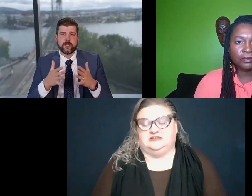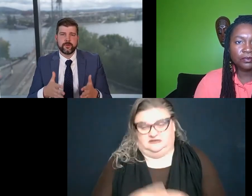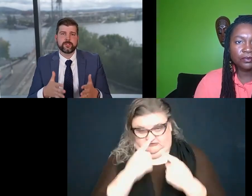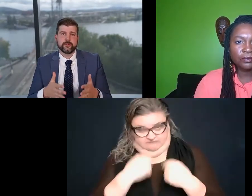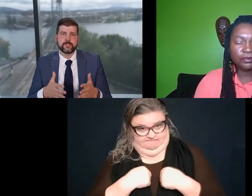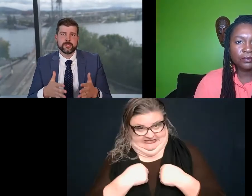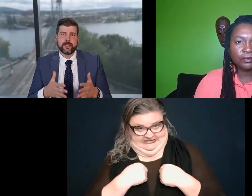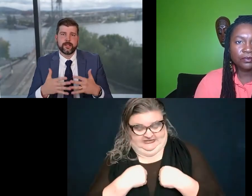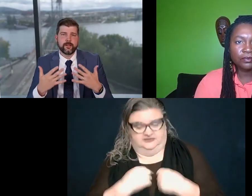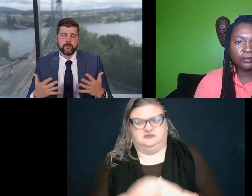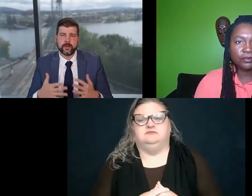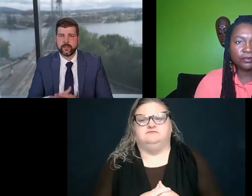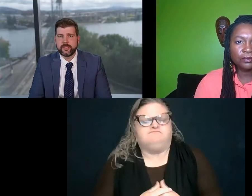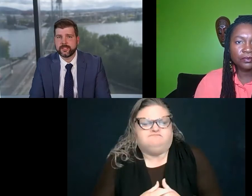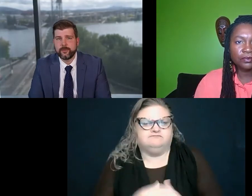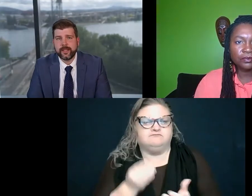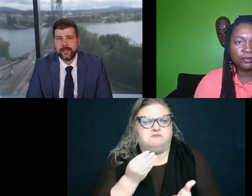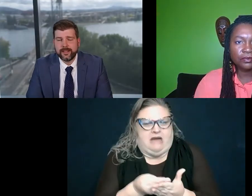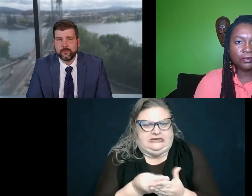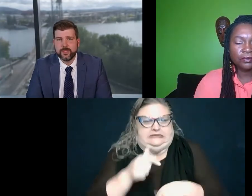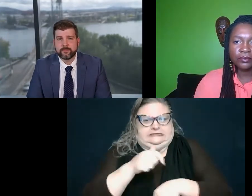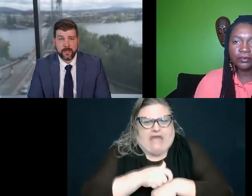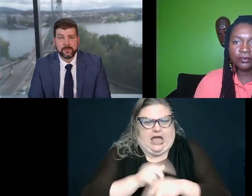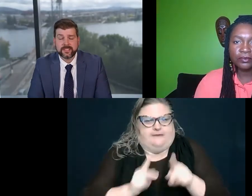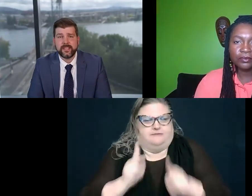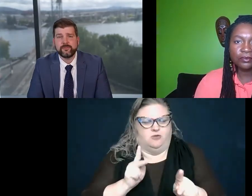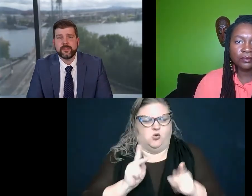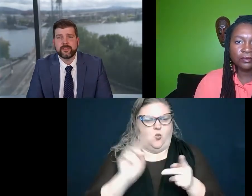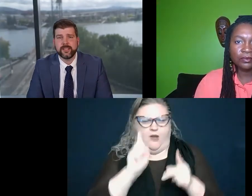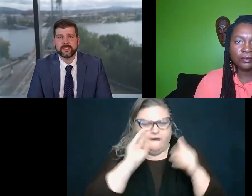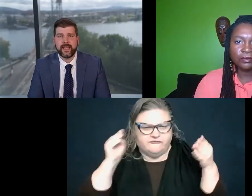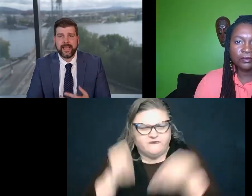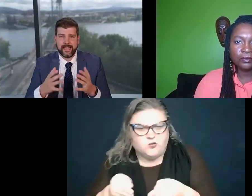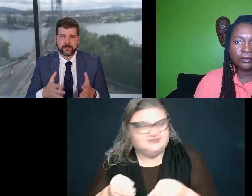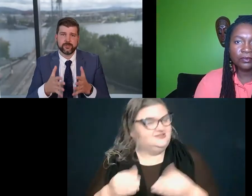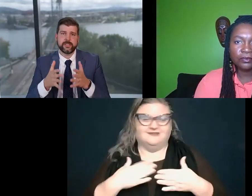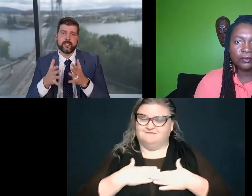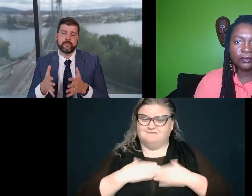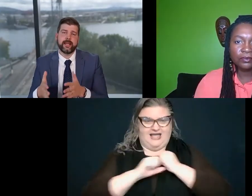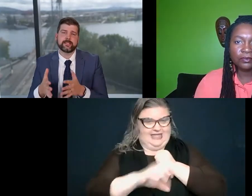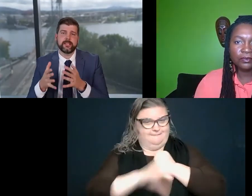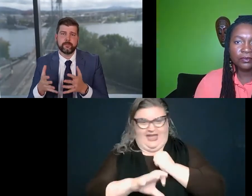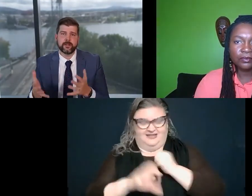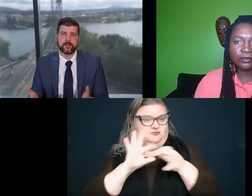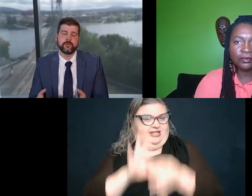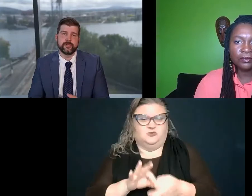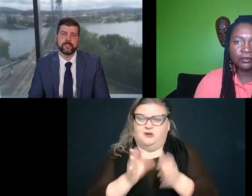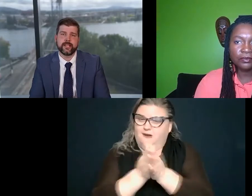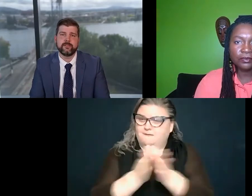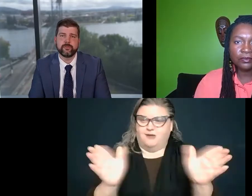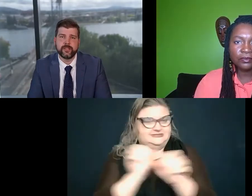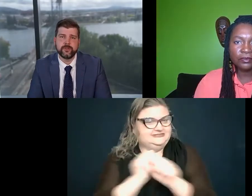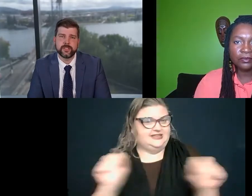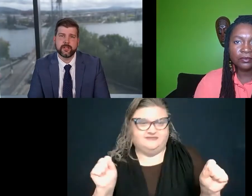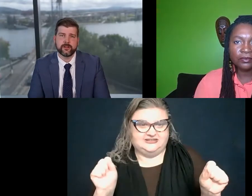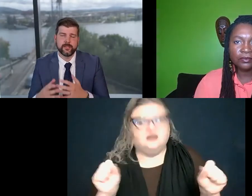focus our resources on? And one of the things I ran on was public safety, things that actually impact keeping our community